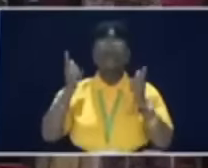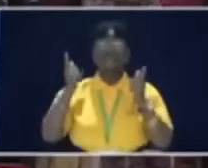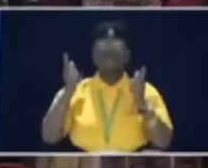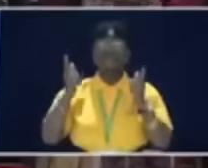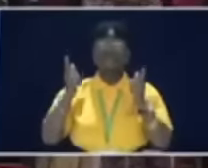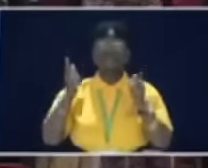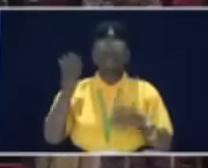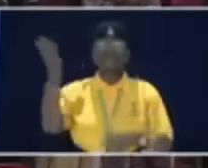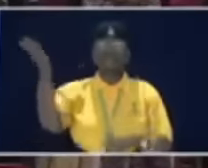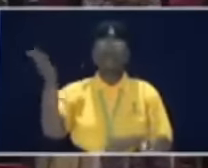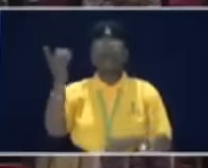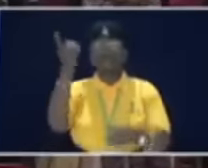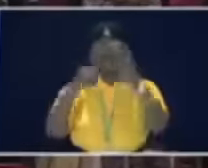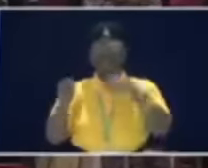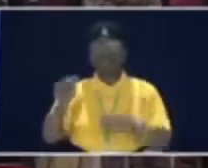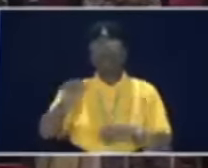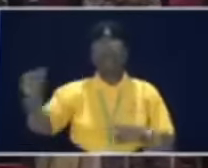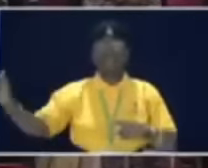there comes a day